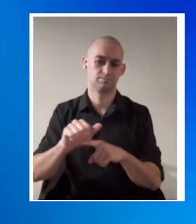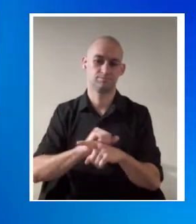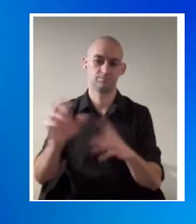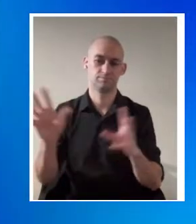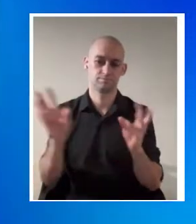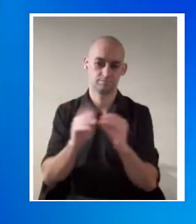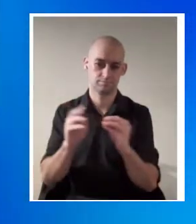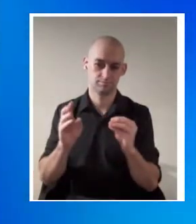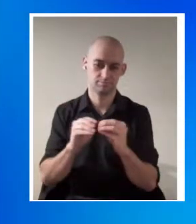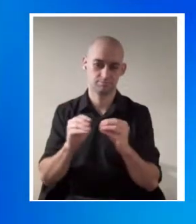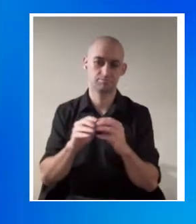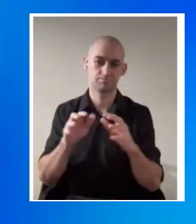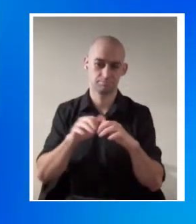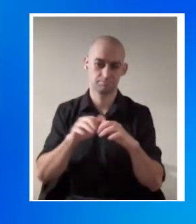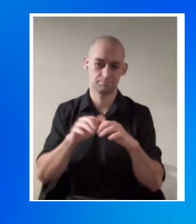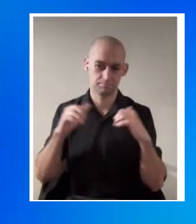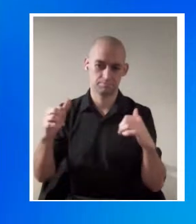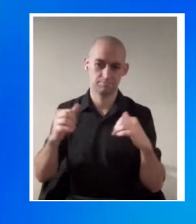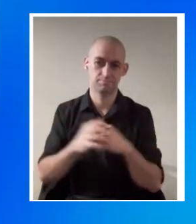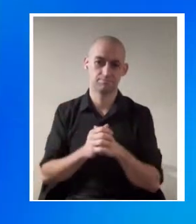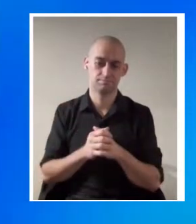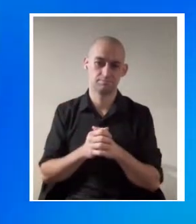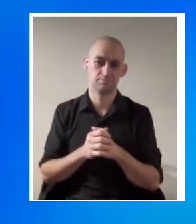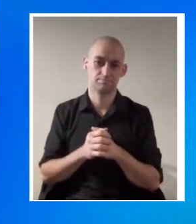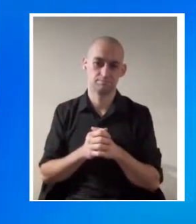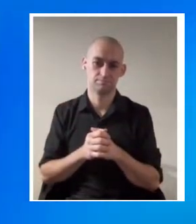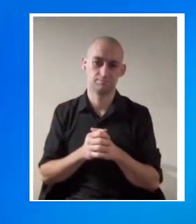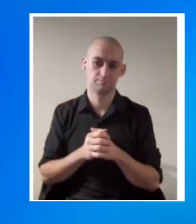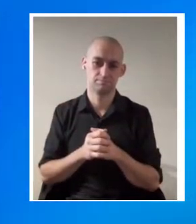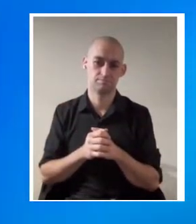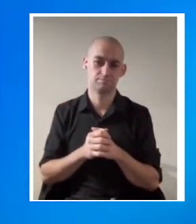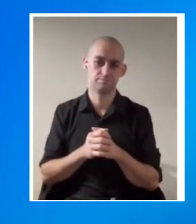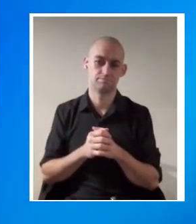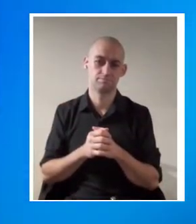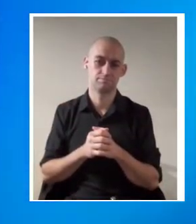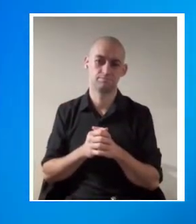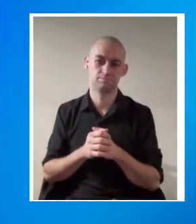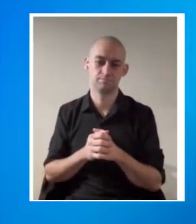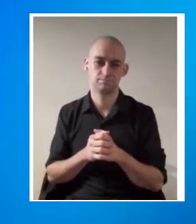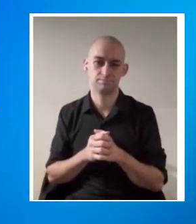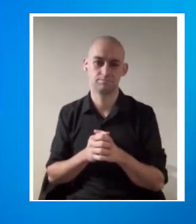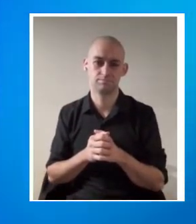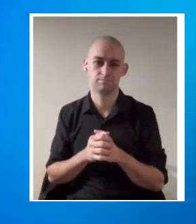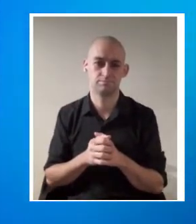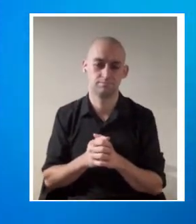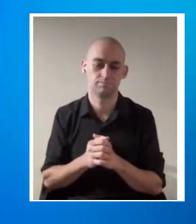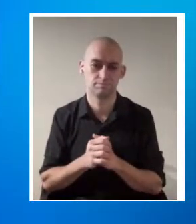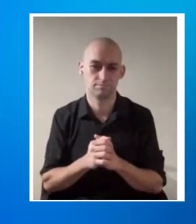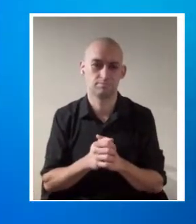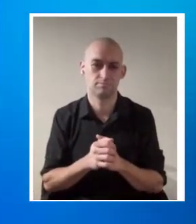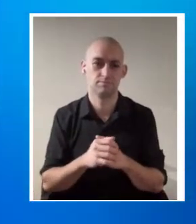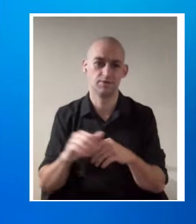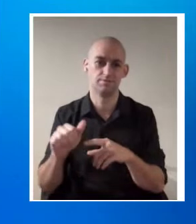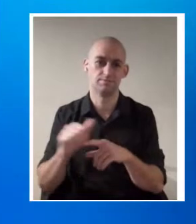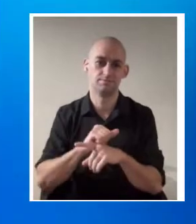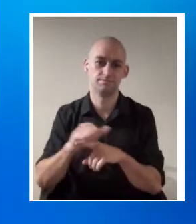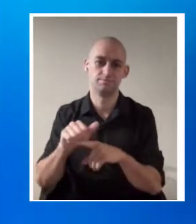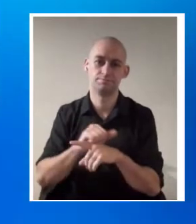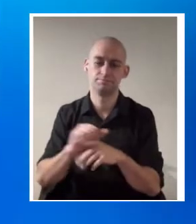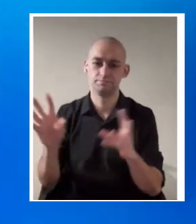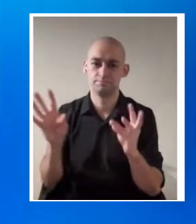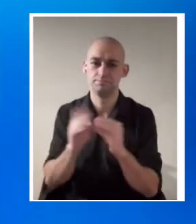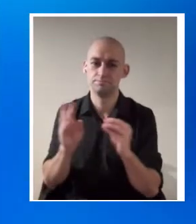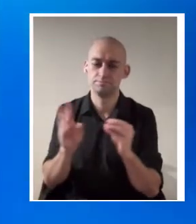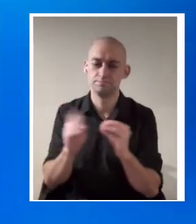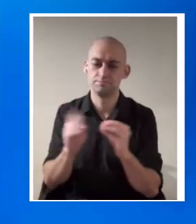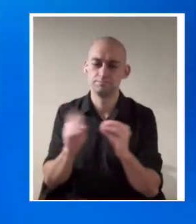Okay. Thank you. Thank you. Yep. And then pick it back up where we were down here. Yep.